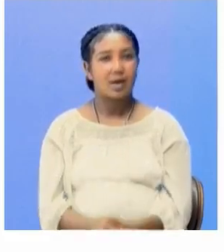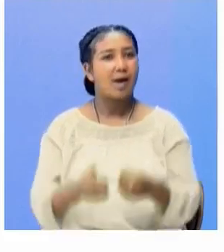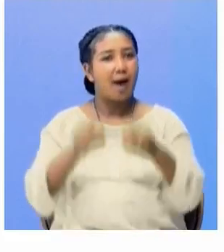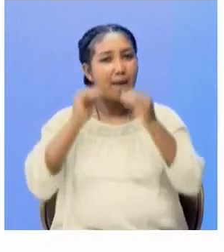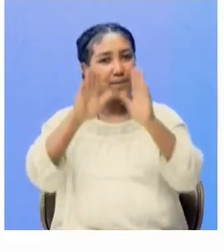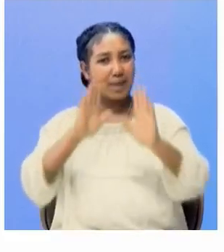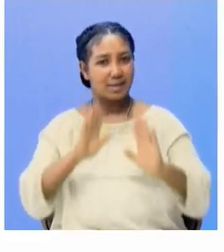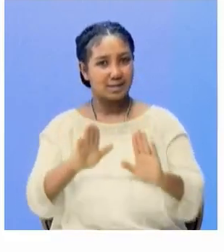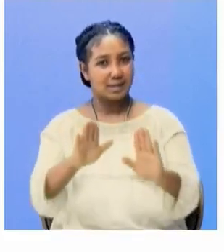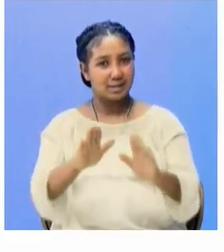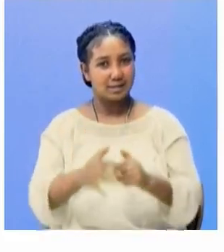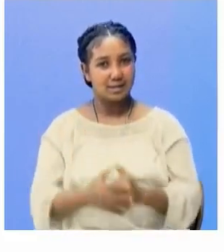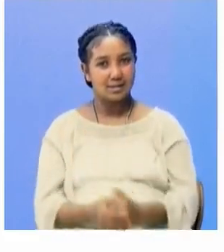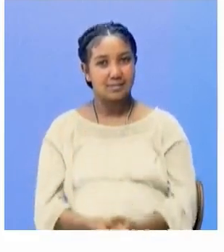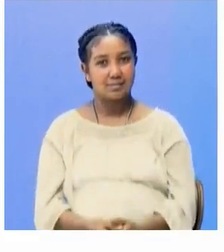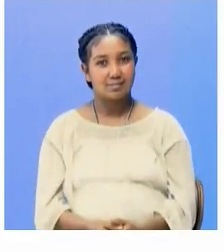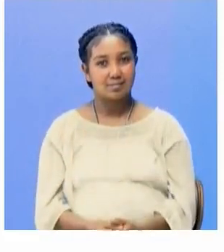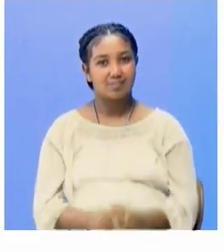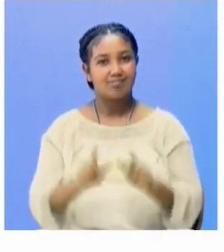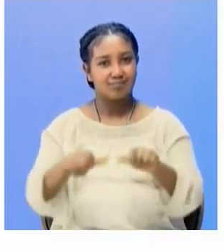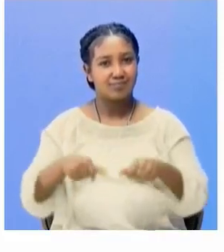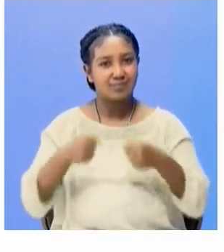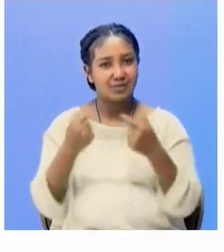Amazing mean in other ways.